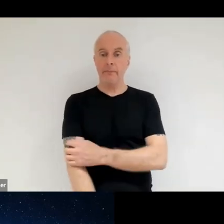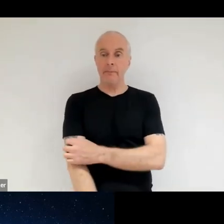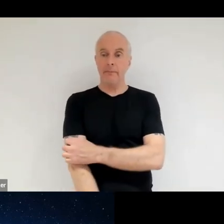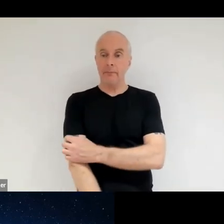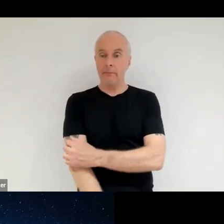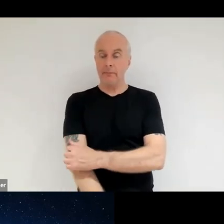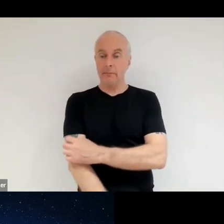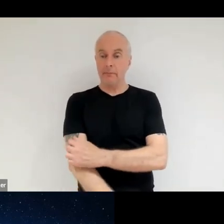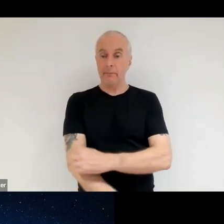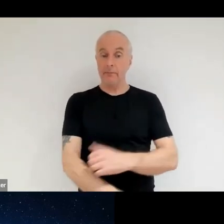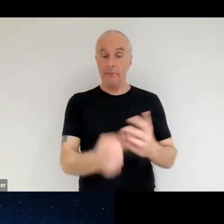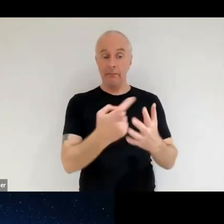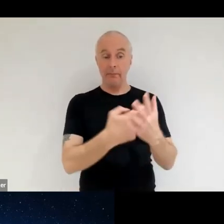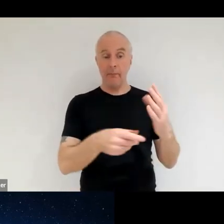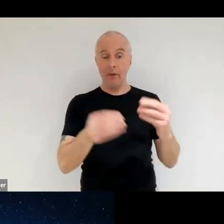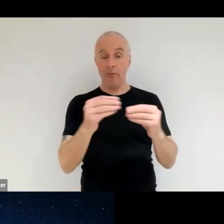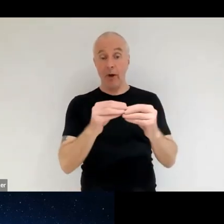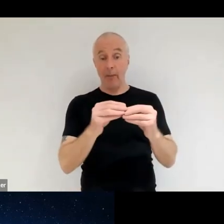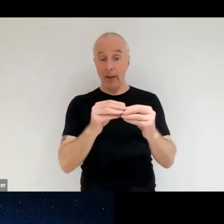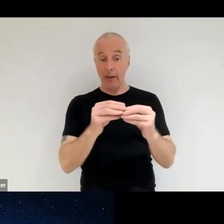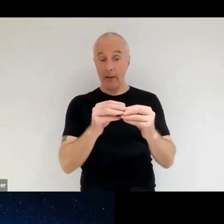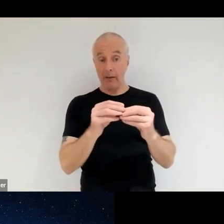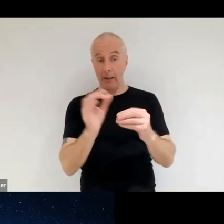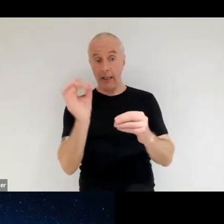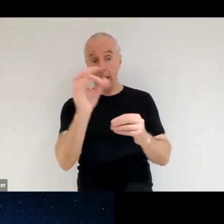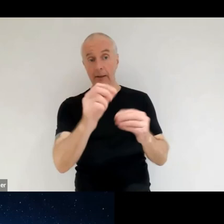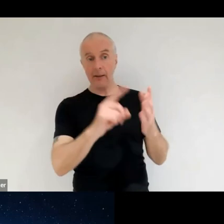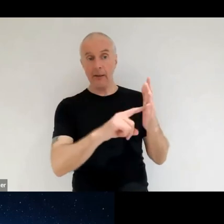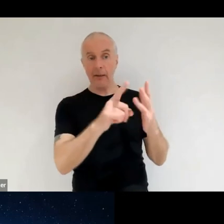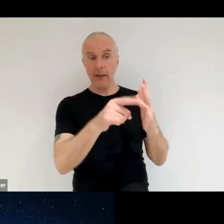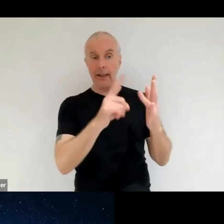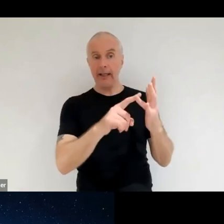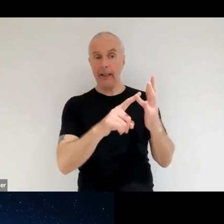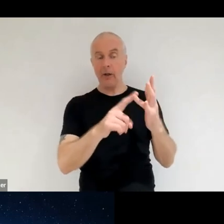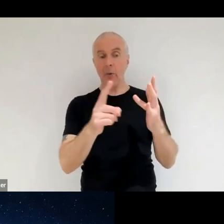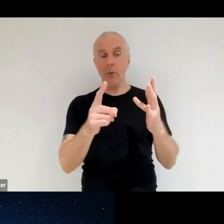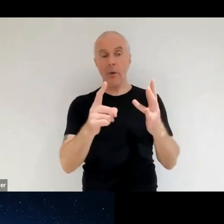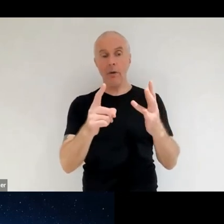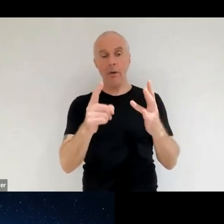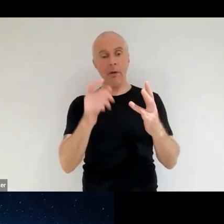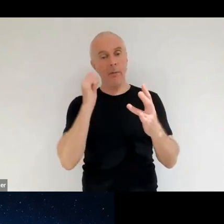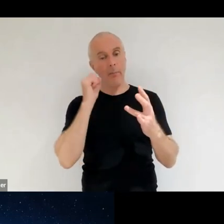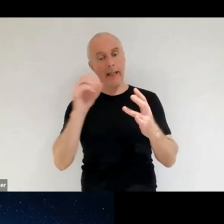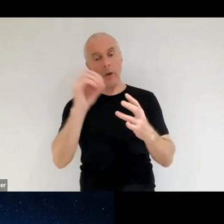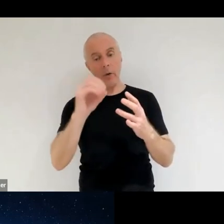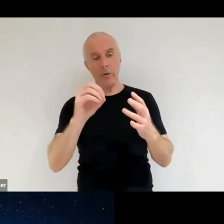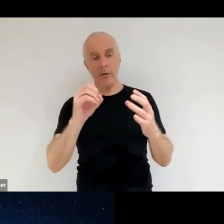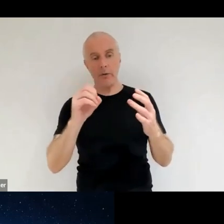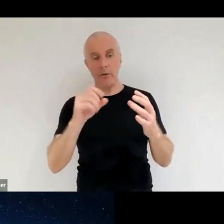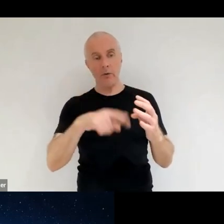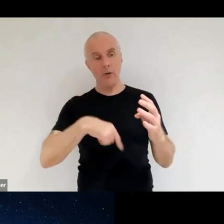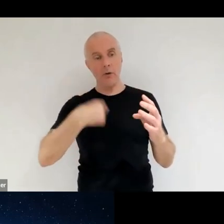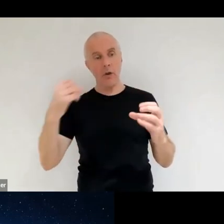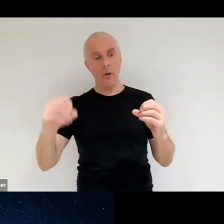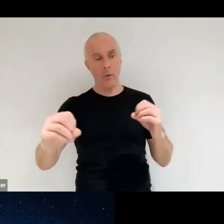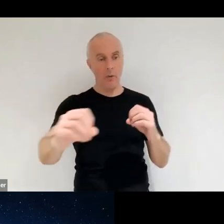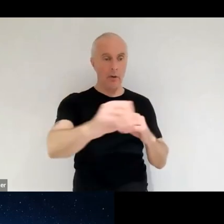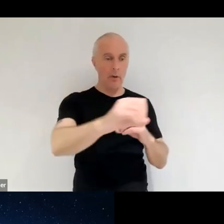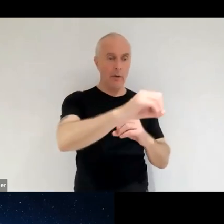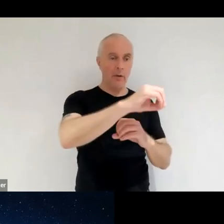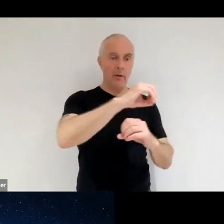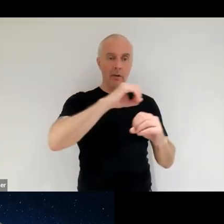Rob asked, is it still the case that most of the LIGO detected black holes are slow spinning in contrast to the electromagnetic detected